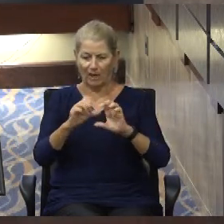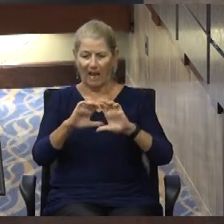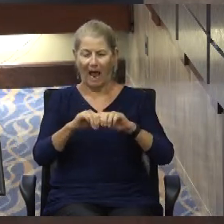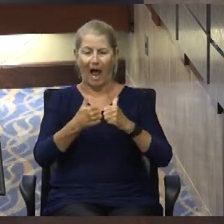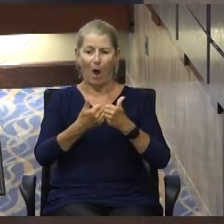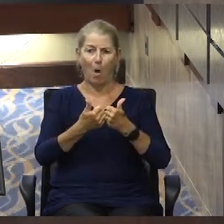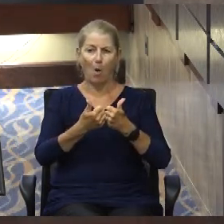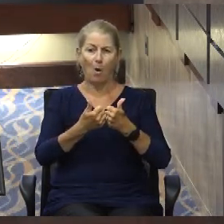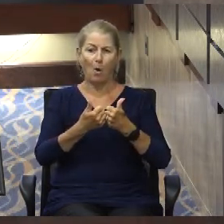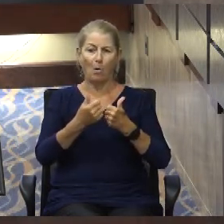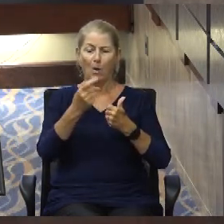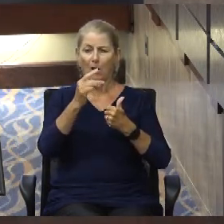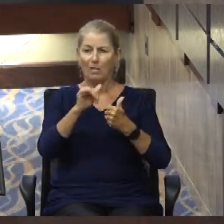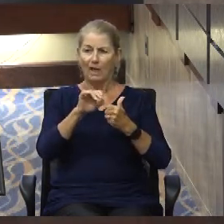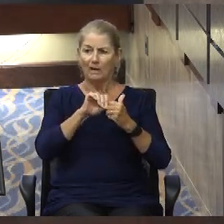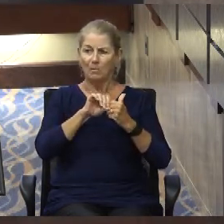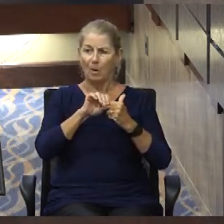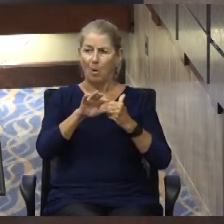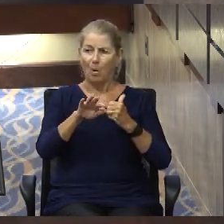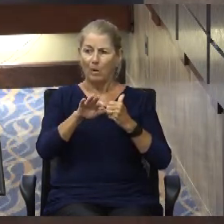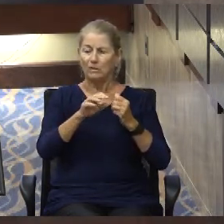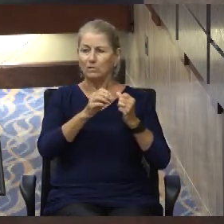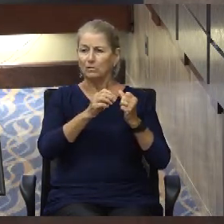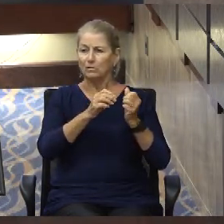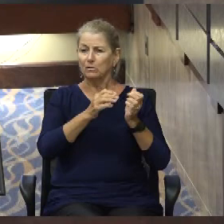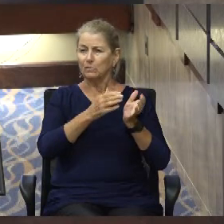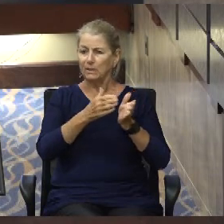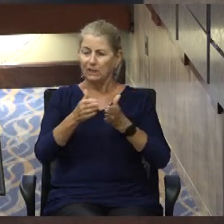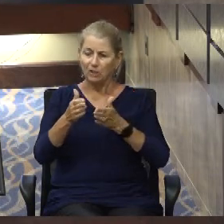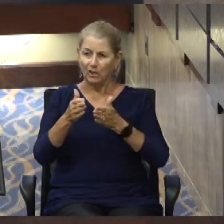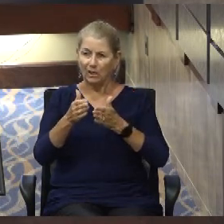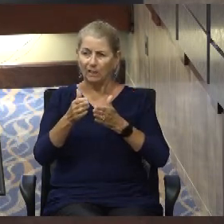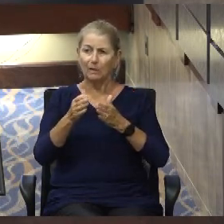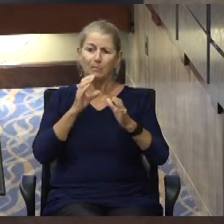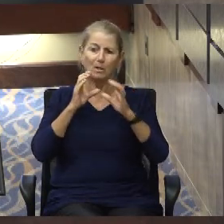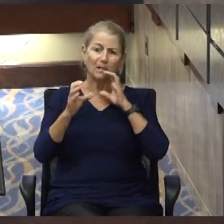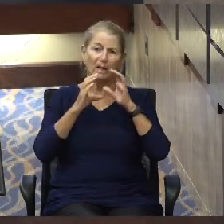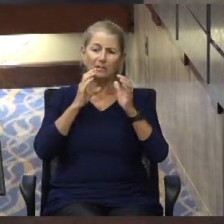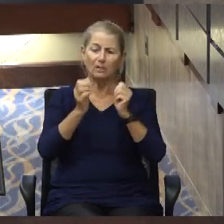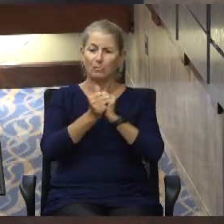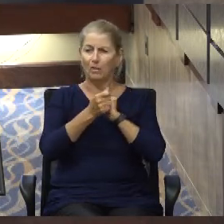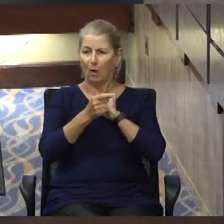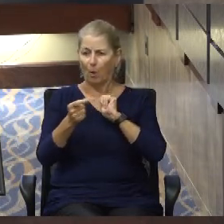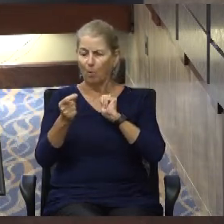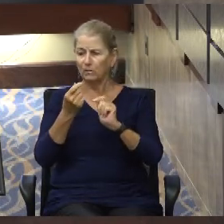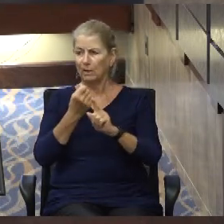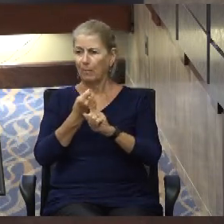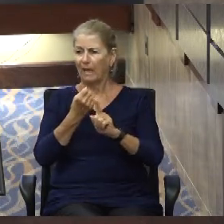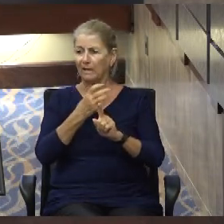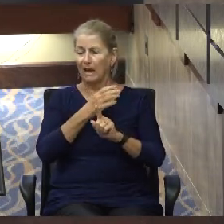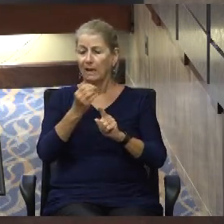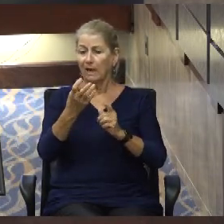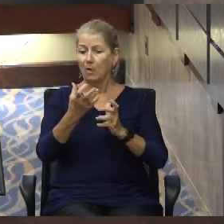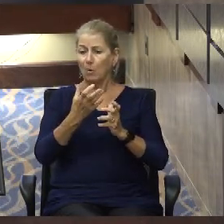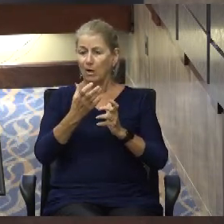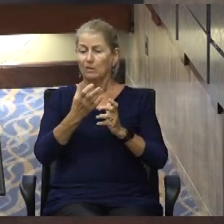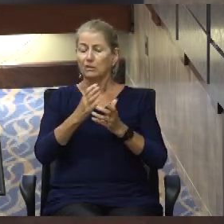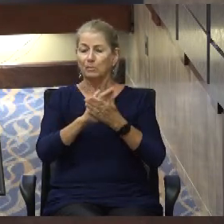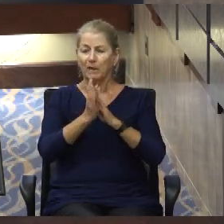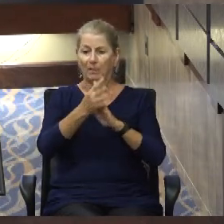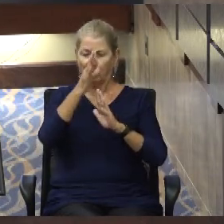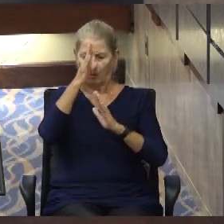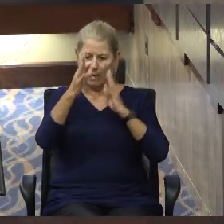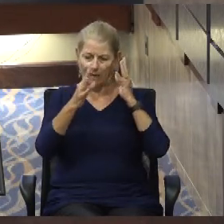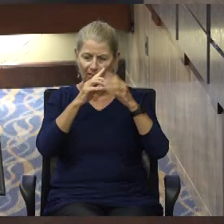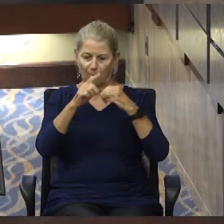they deploy strategic communications with those impacted. And I want to get creative about that too, not